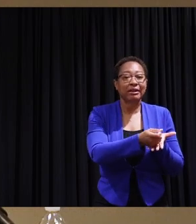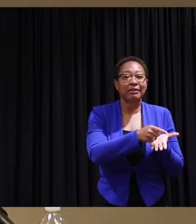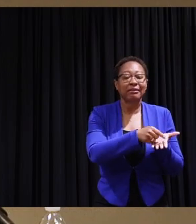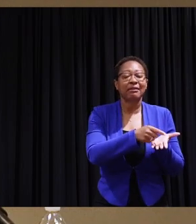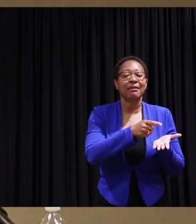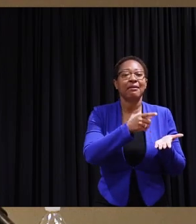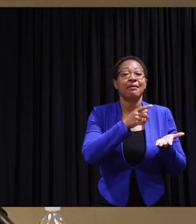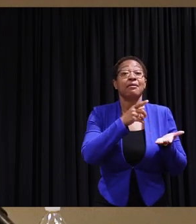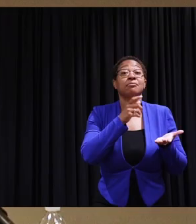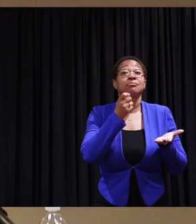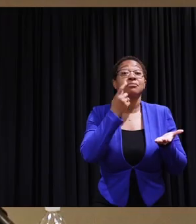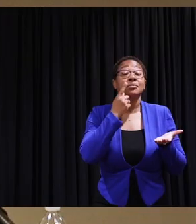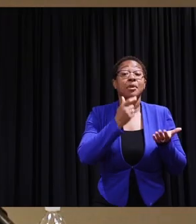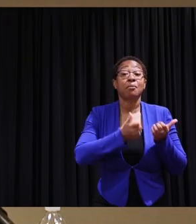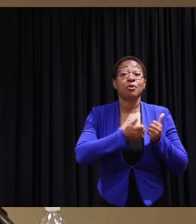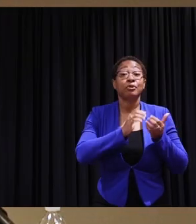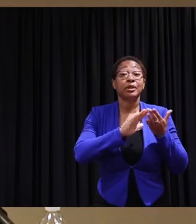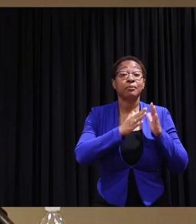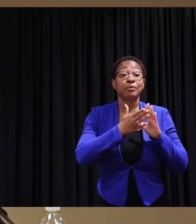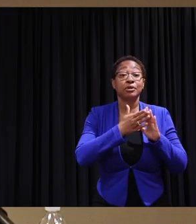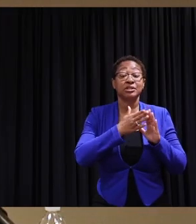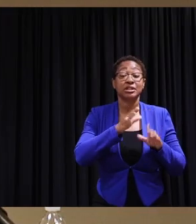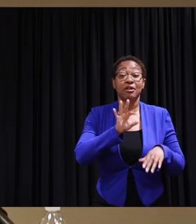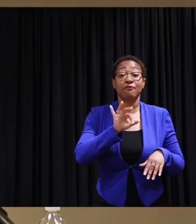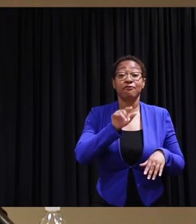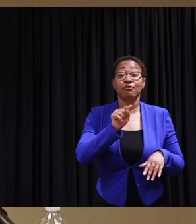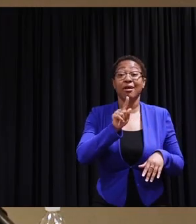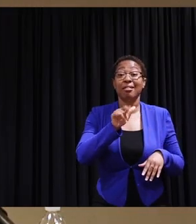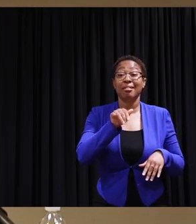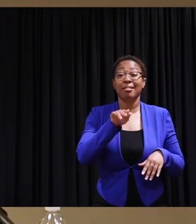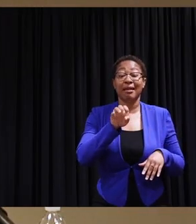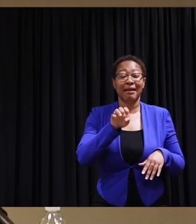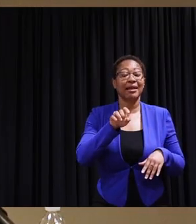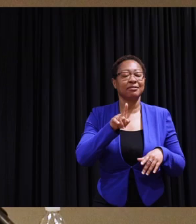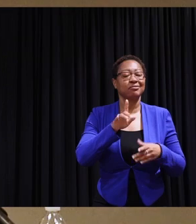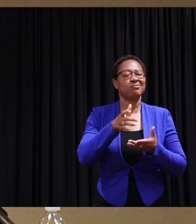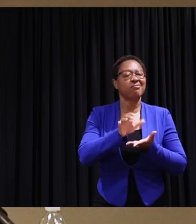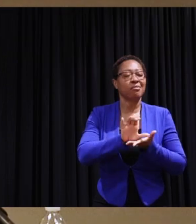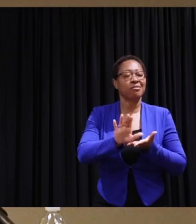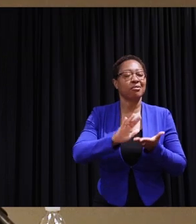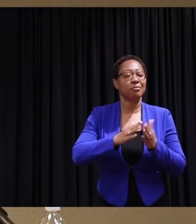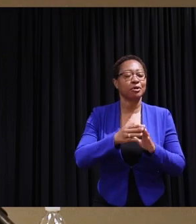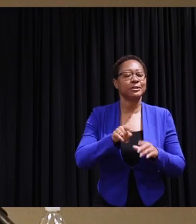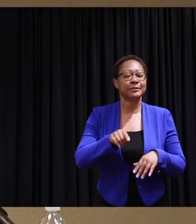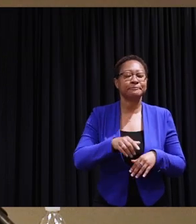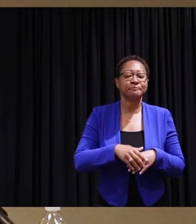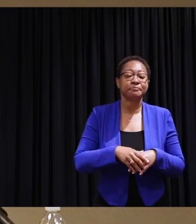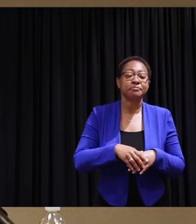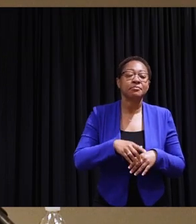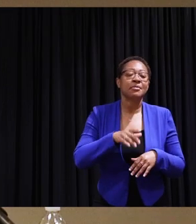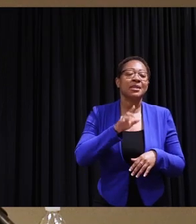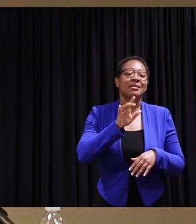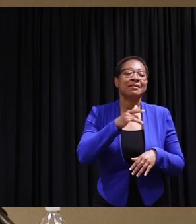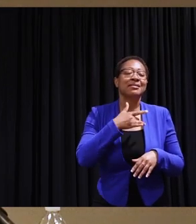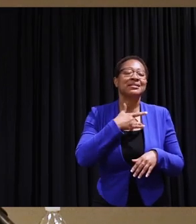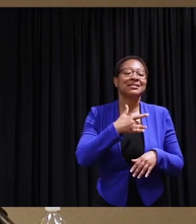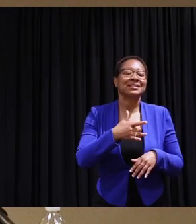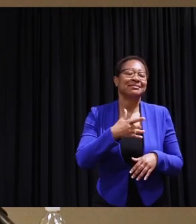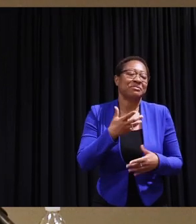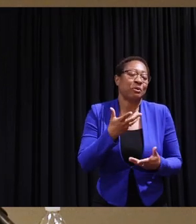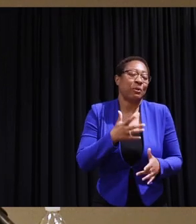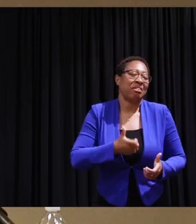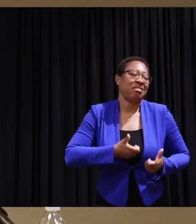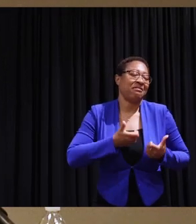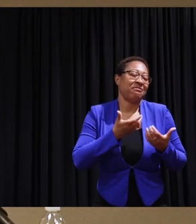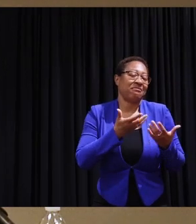that frontline marginalized communities are in areas that have been deemed as undesirable, as